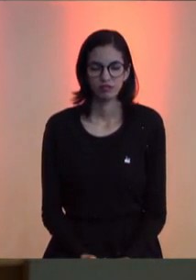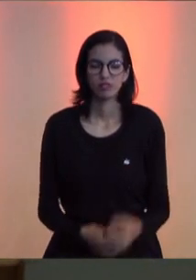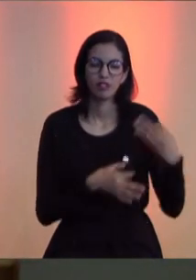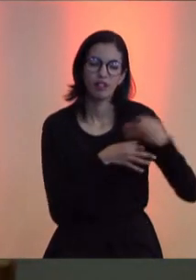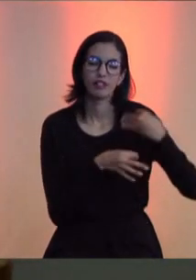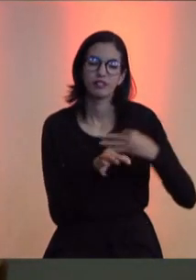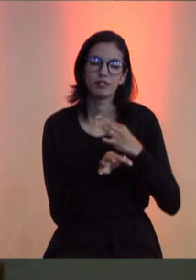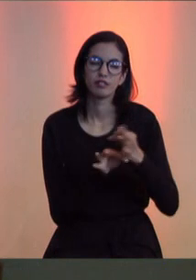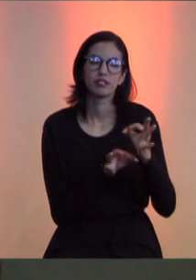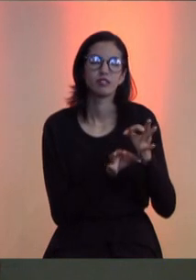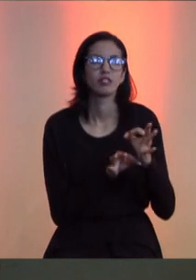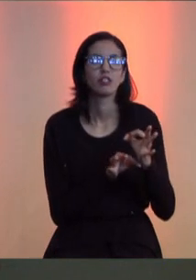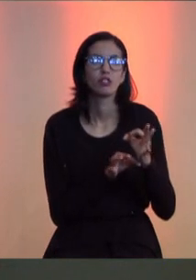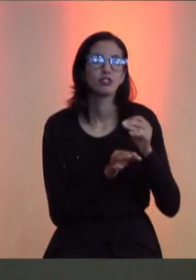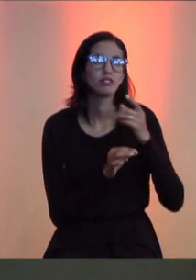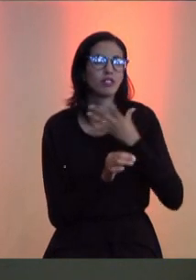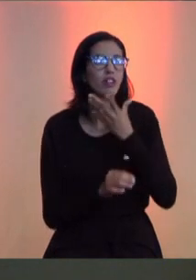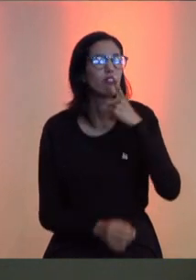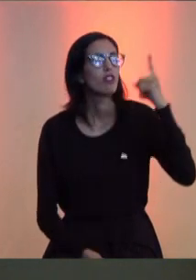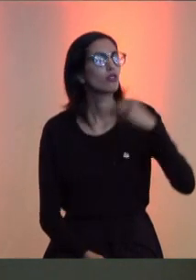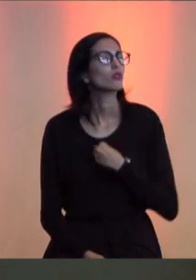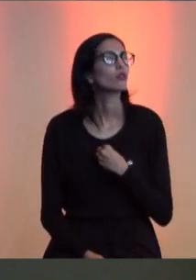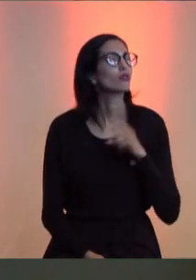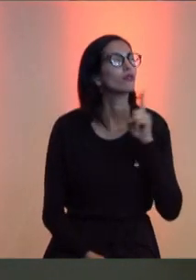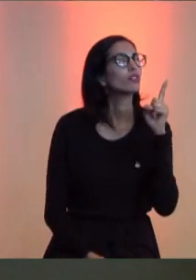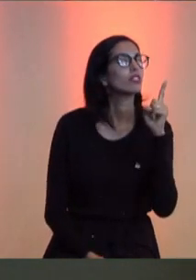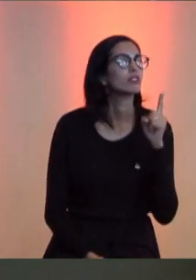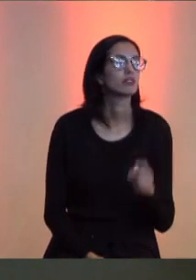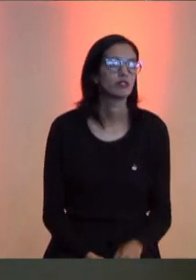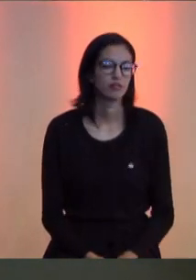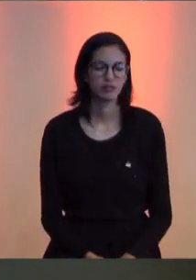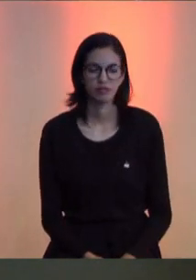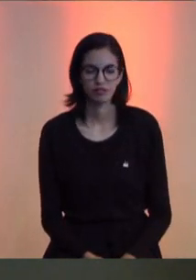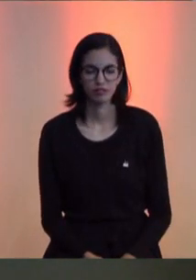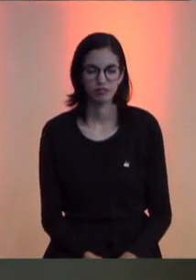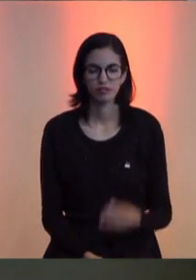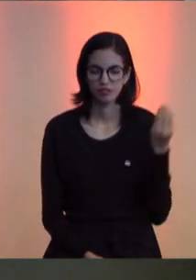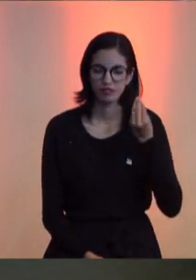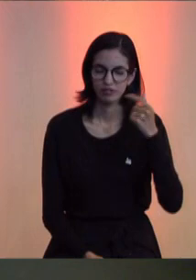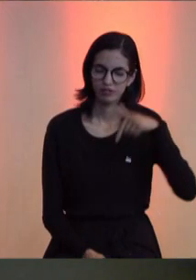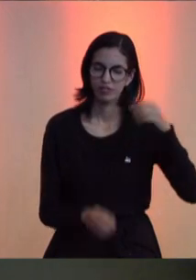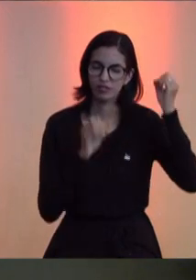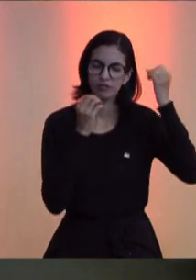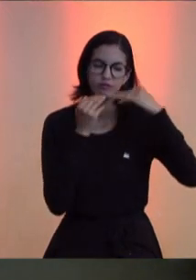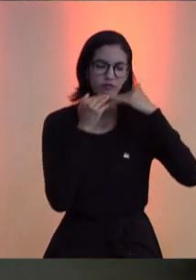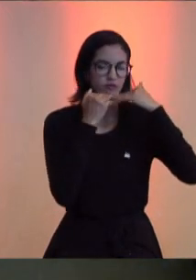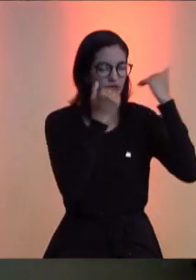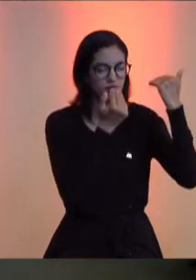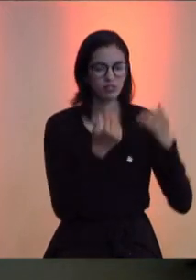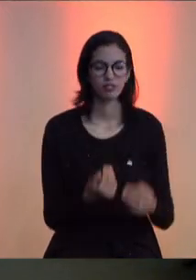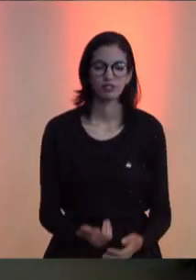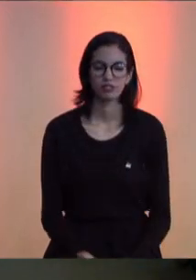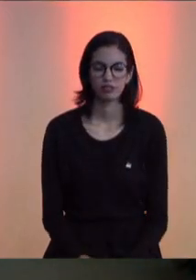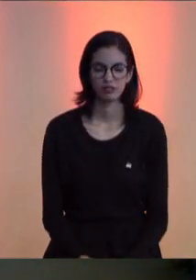Enséñanos a confiar en ti. Thank you so much for this campus here. Gracias, muchas gracias por este we campus. We want to see heroes who